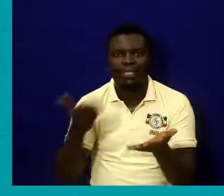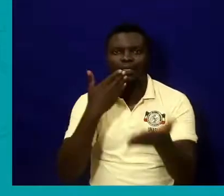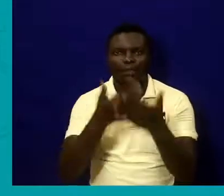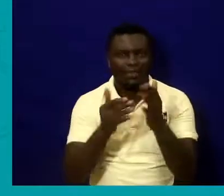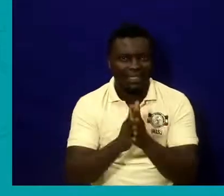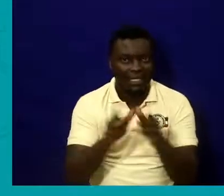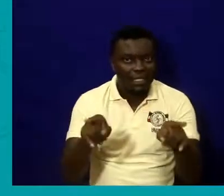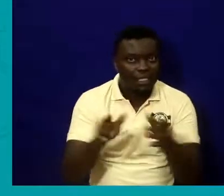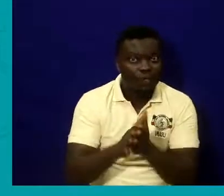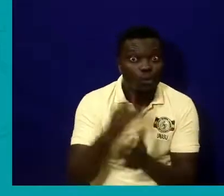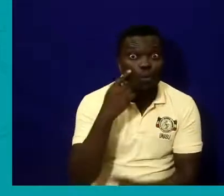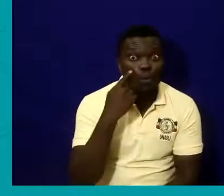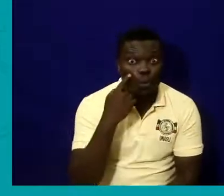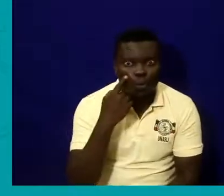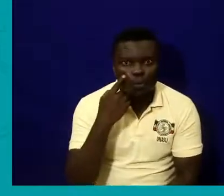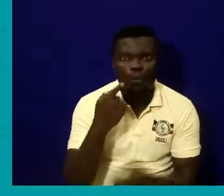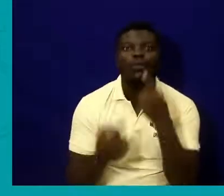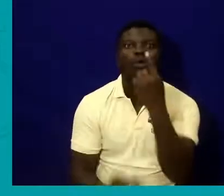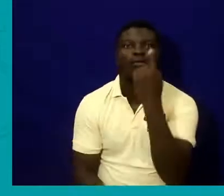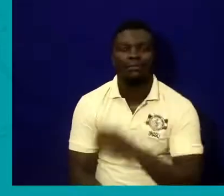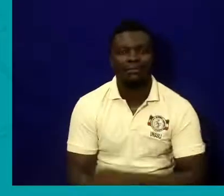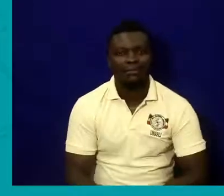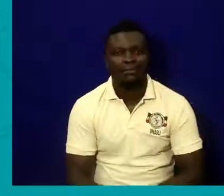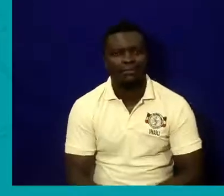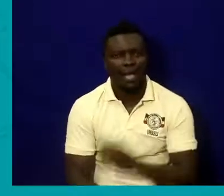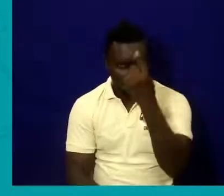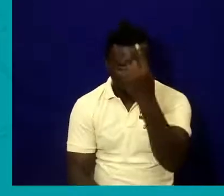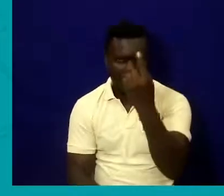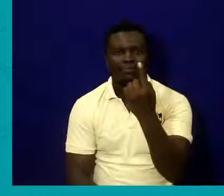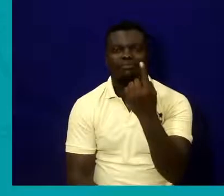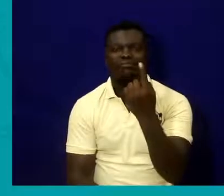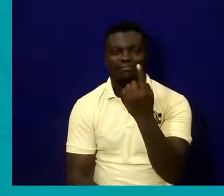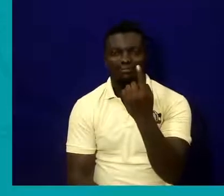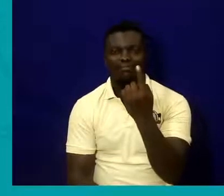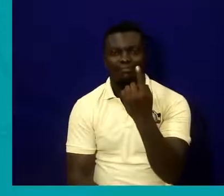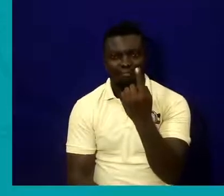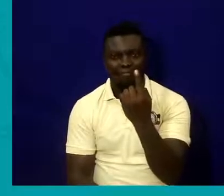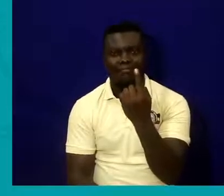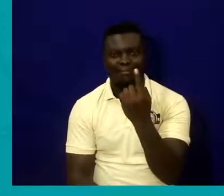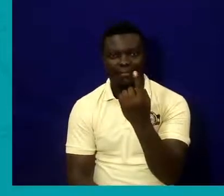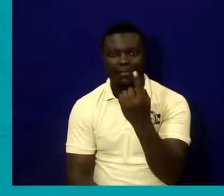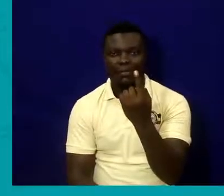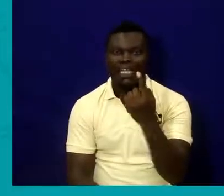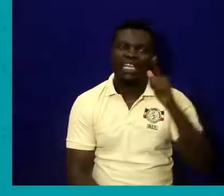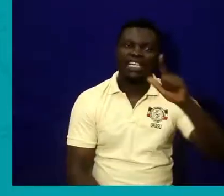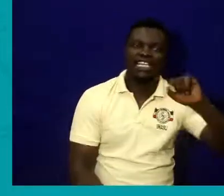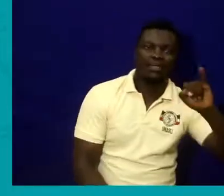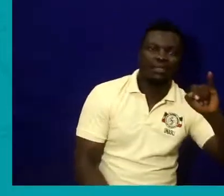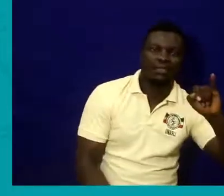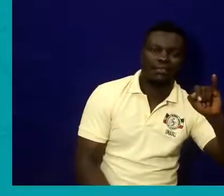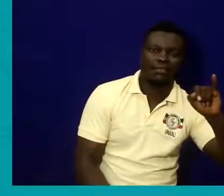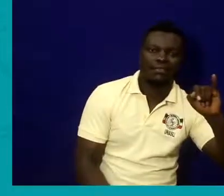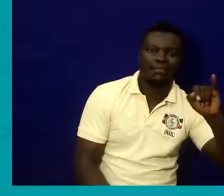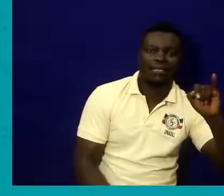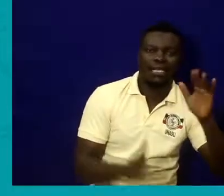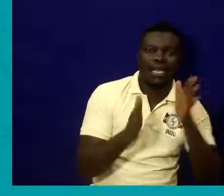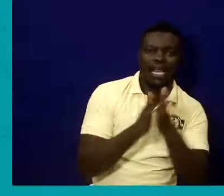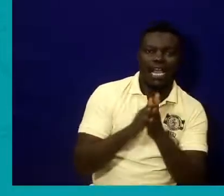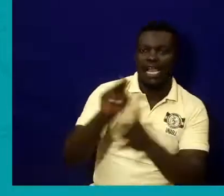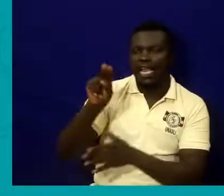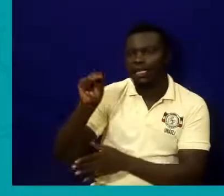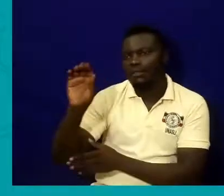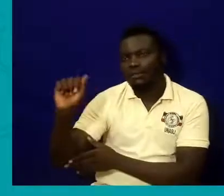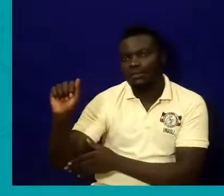Very good. There is one. There is one. So lithium